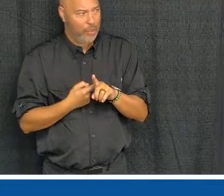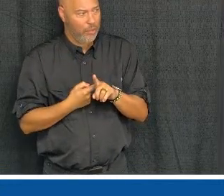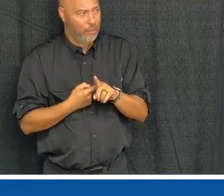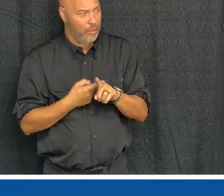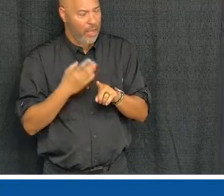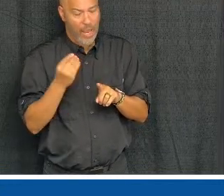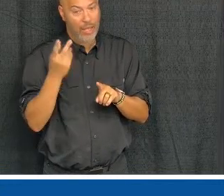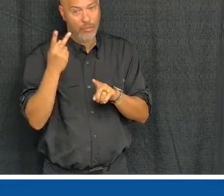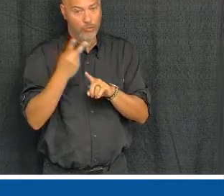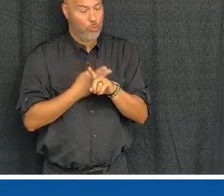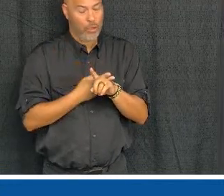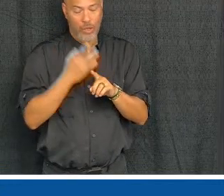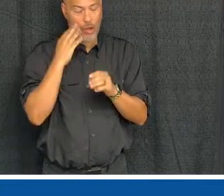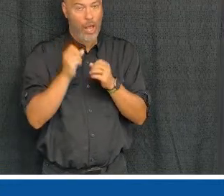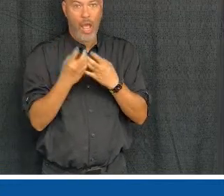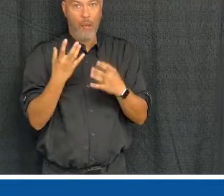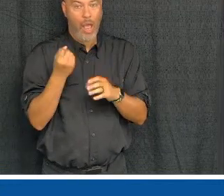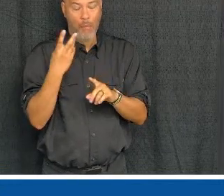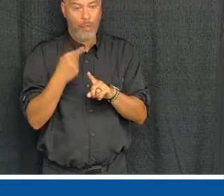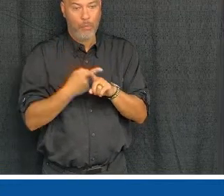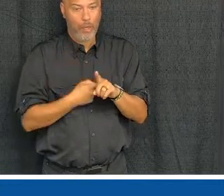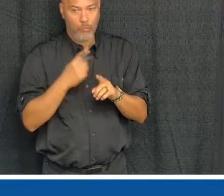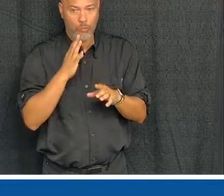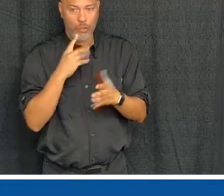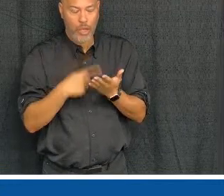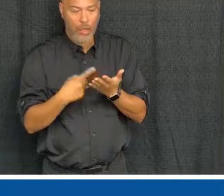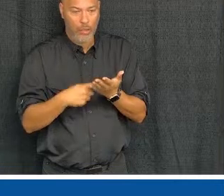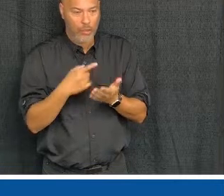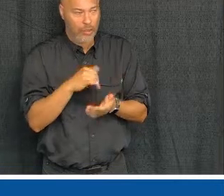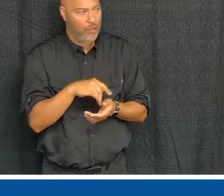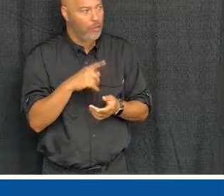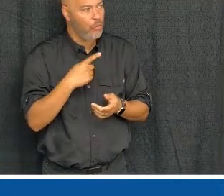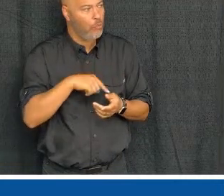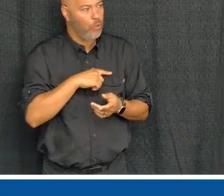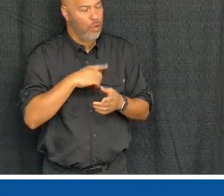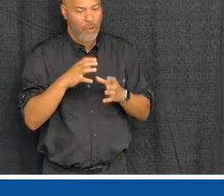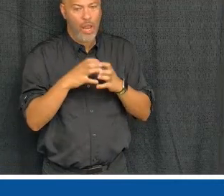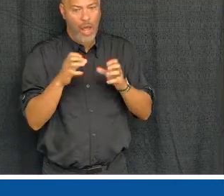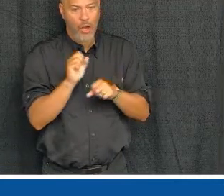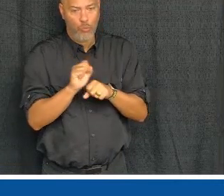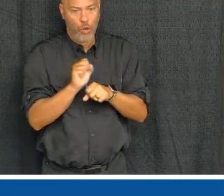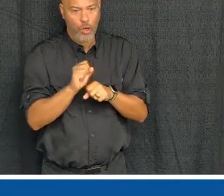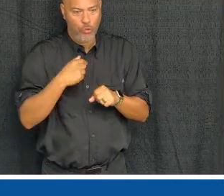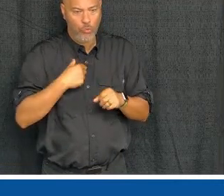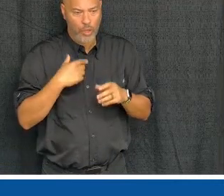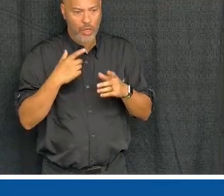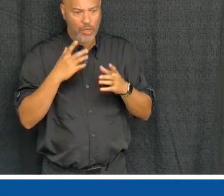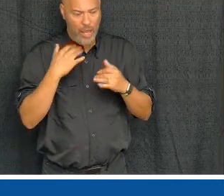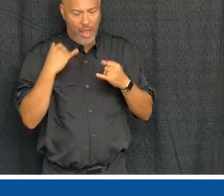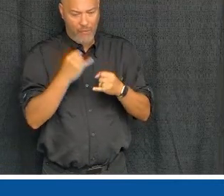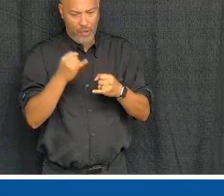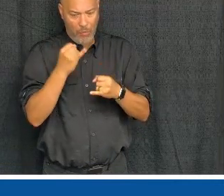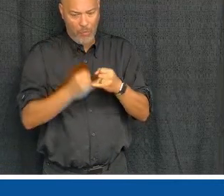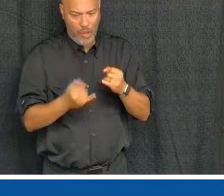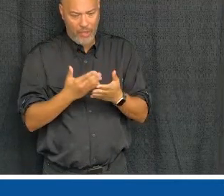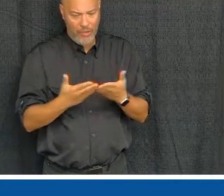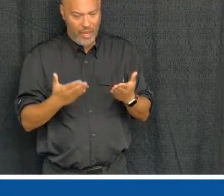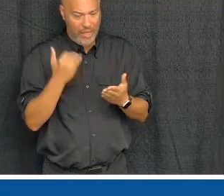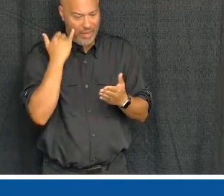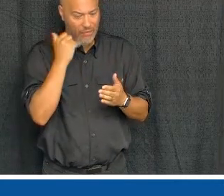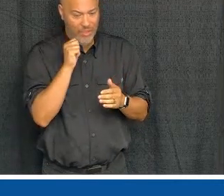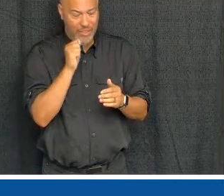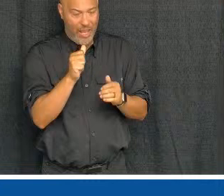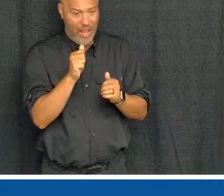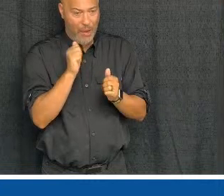month before that, I don't remember how many months now. But there's been a lot of work that's gone into this to get to a final product. If it doesn't